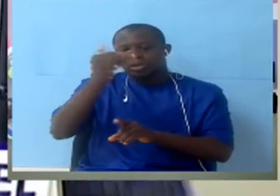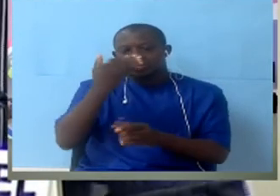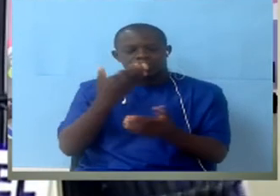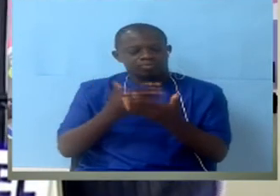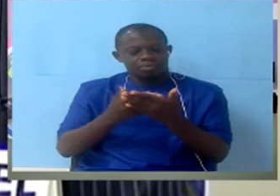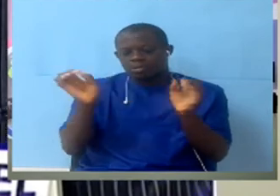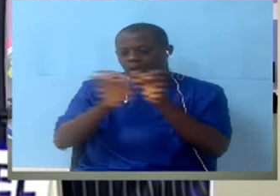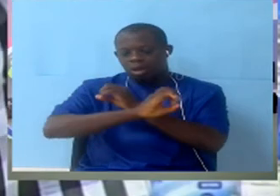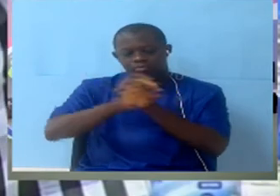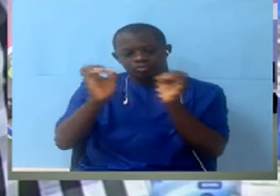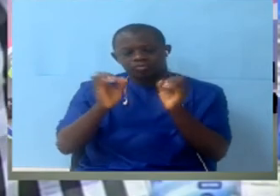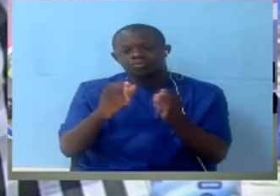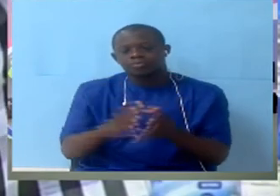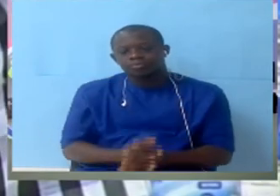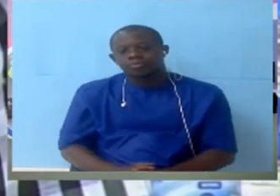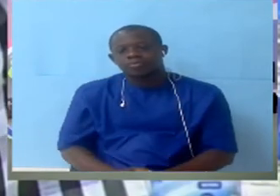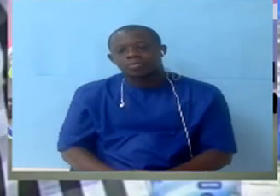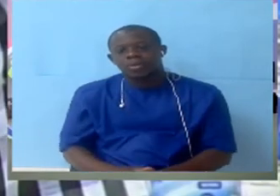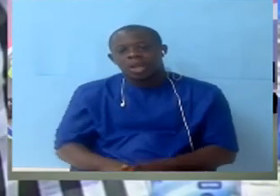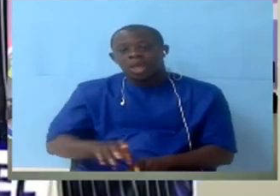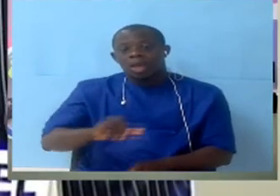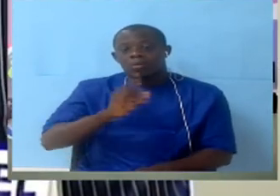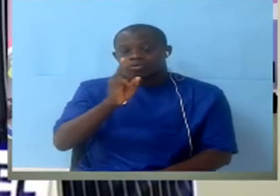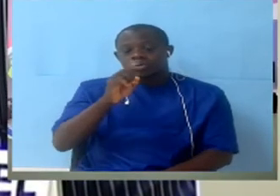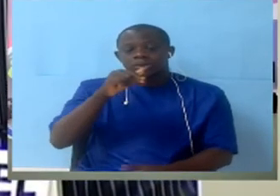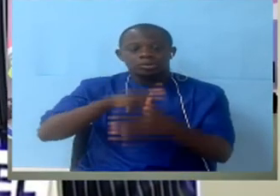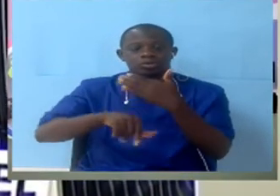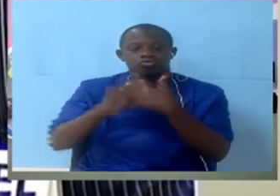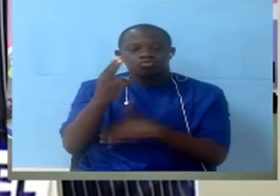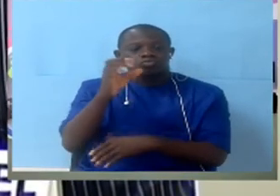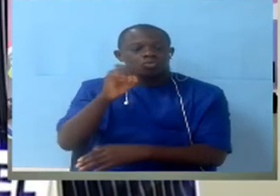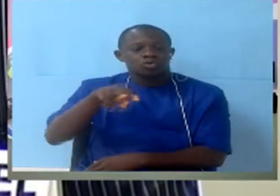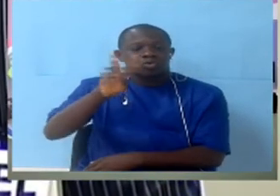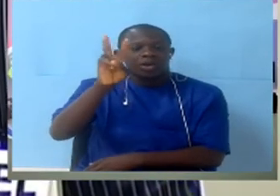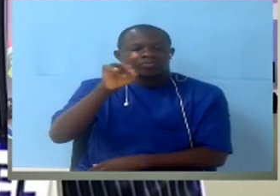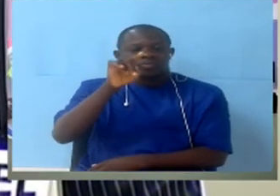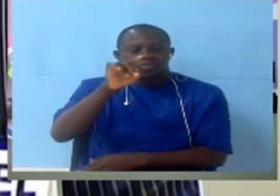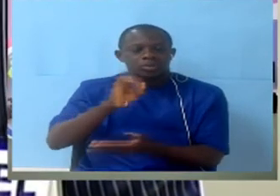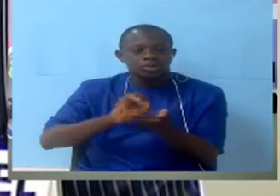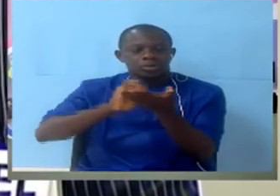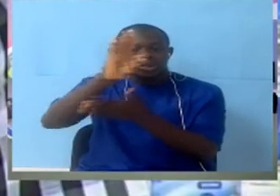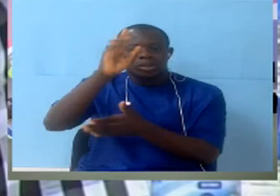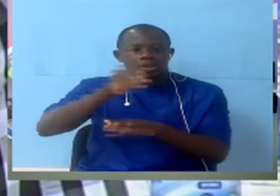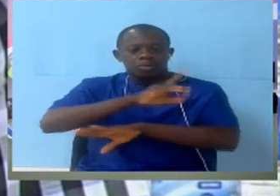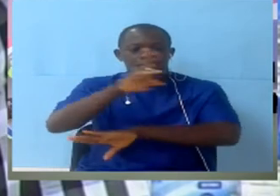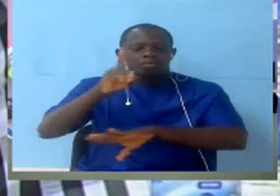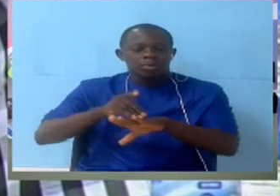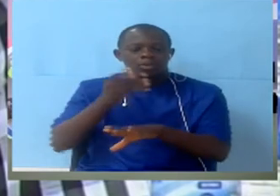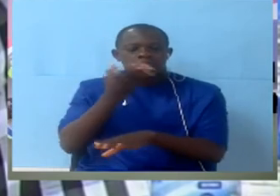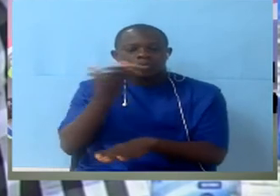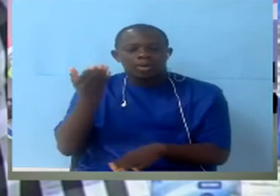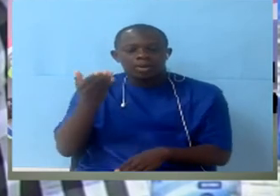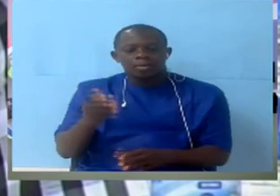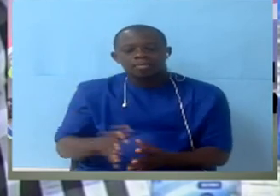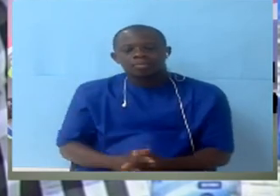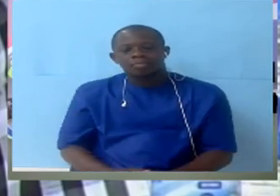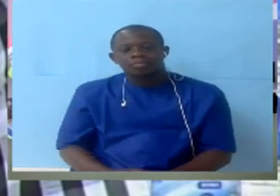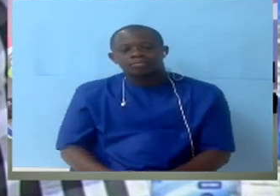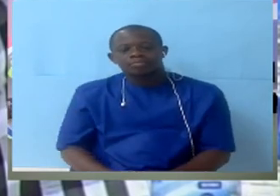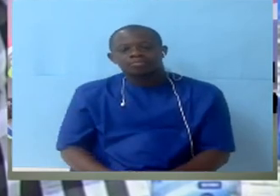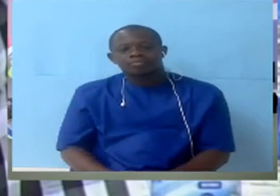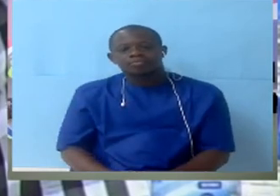yes it was not completed but, by then but in 2012 where were you posted 2012 yes somebody do call mentor no